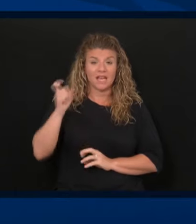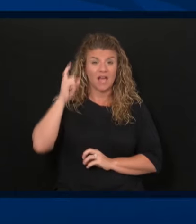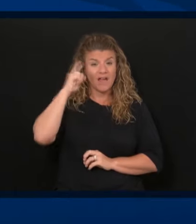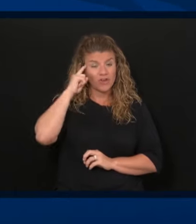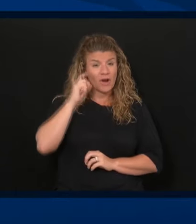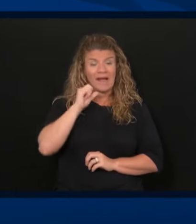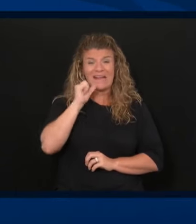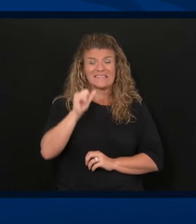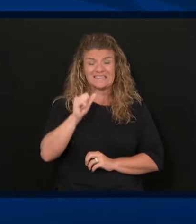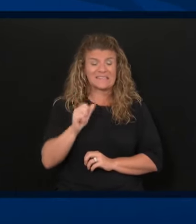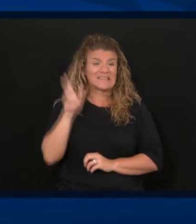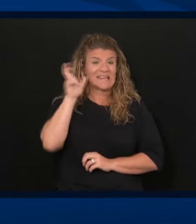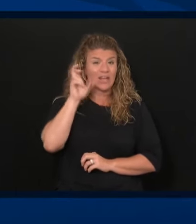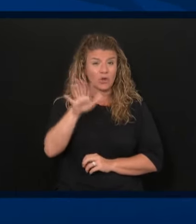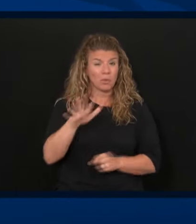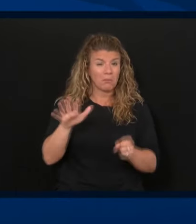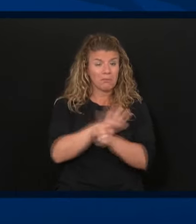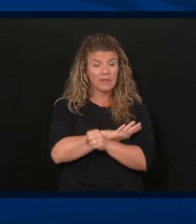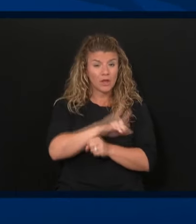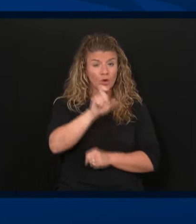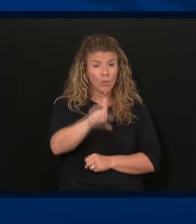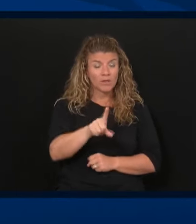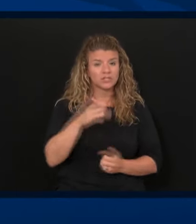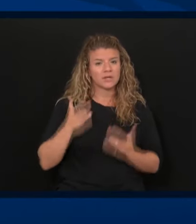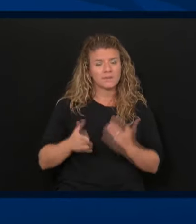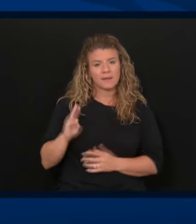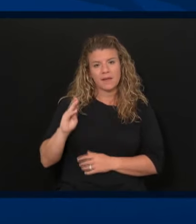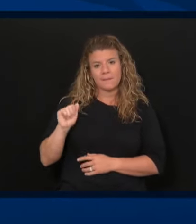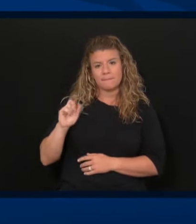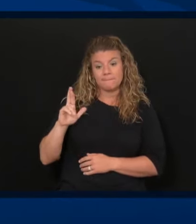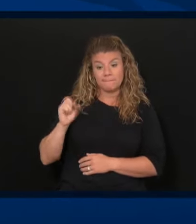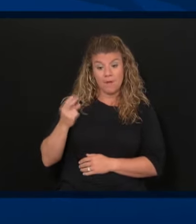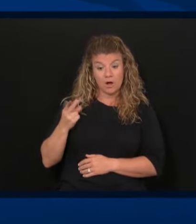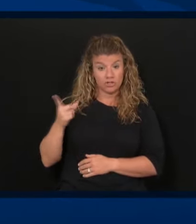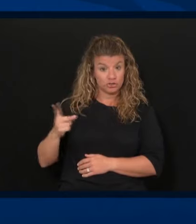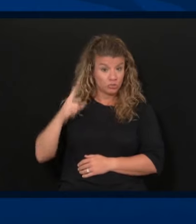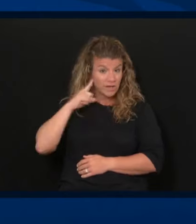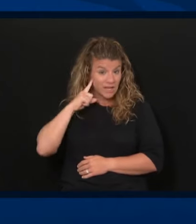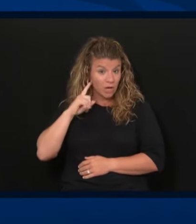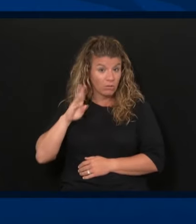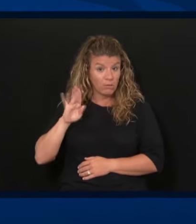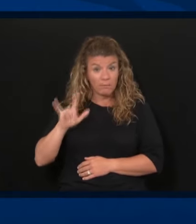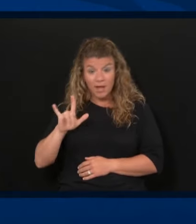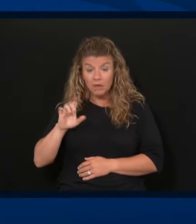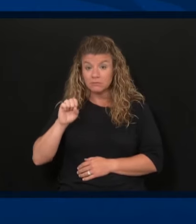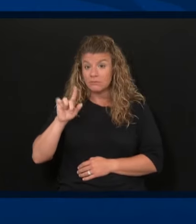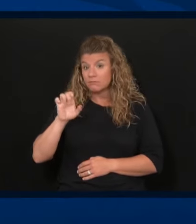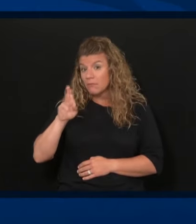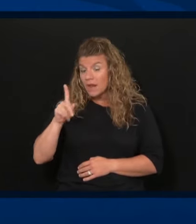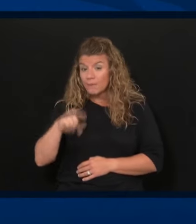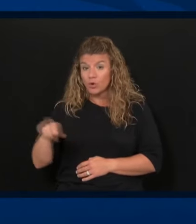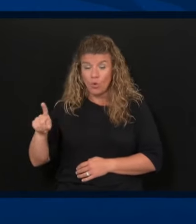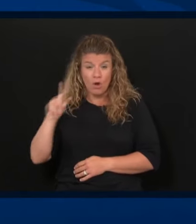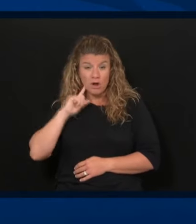question and everything, but Dr. Marsh, maybe you could lead off and or Bill, or Dr. Schlemp,